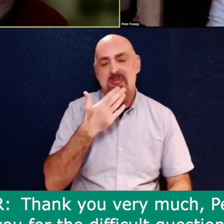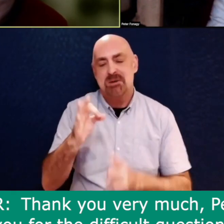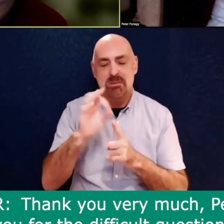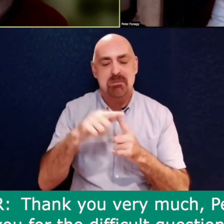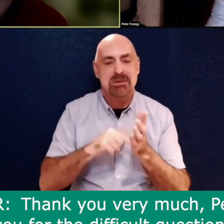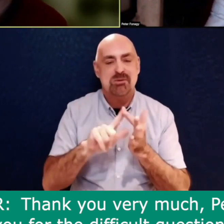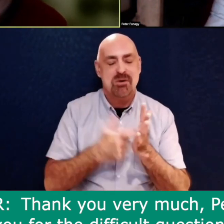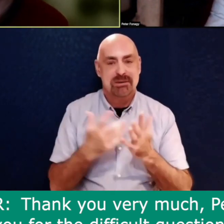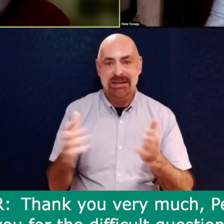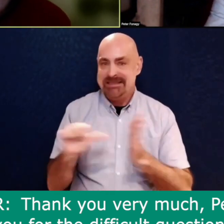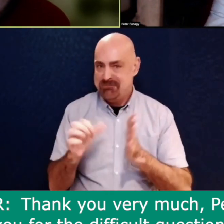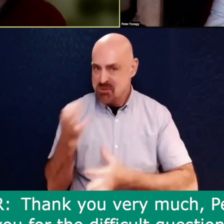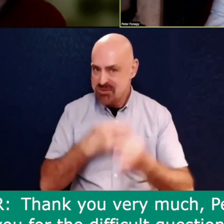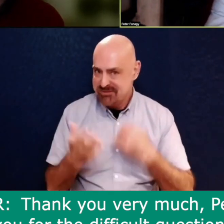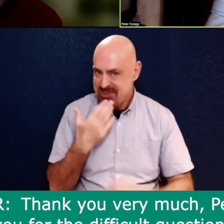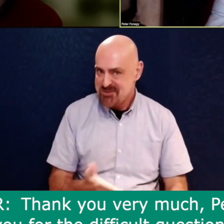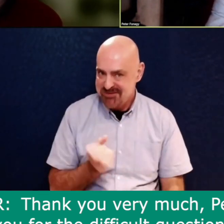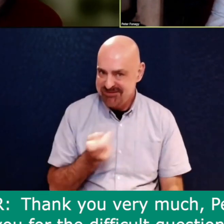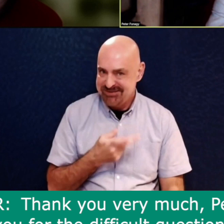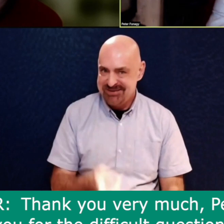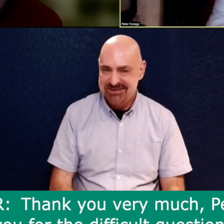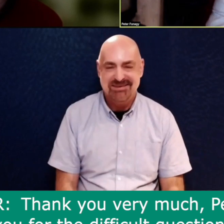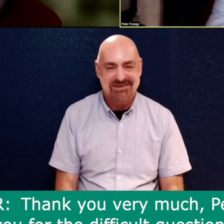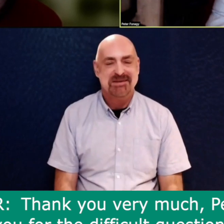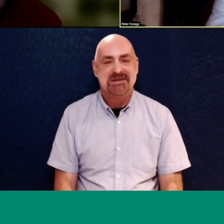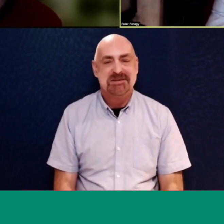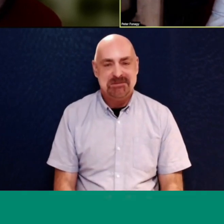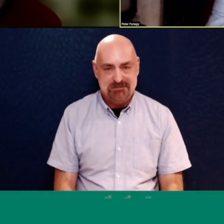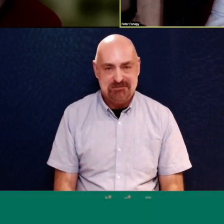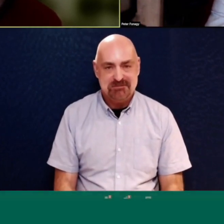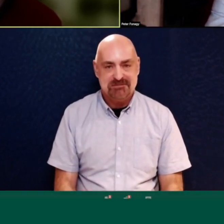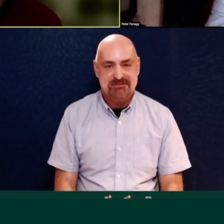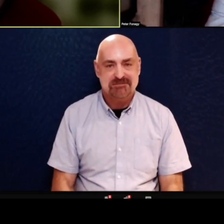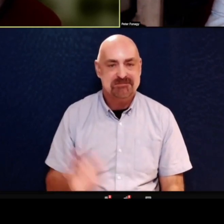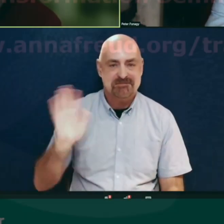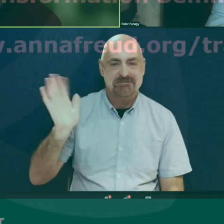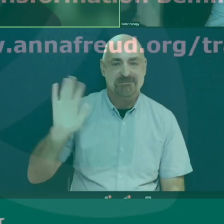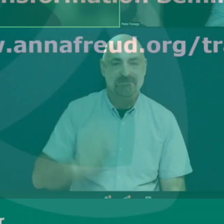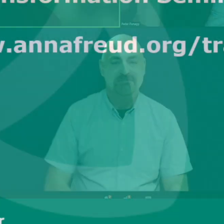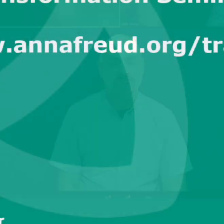the difficult questions, everybody. Bye for now.